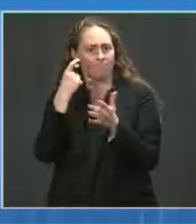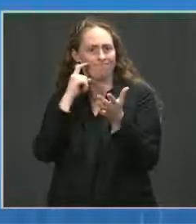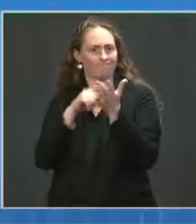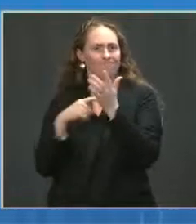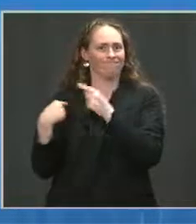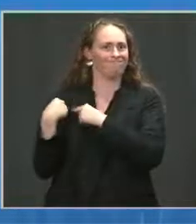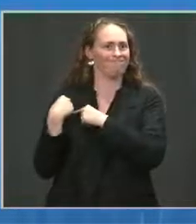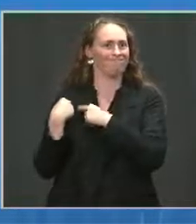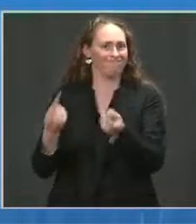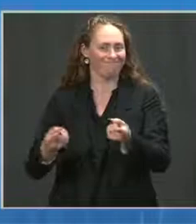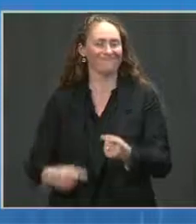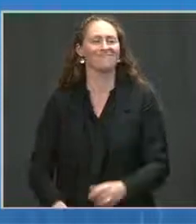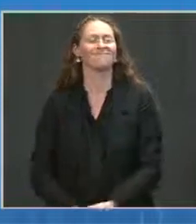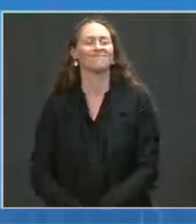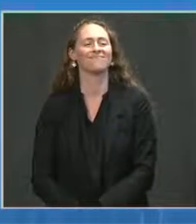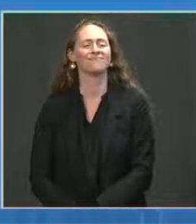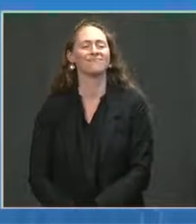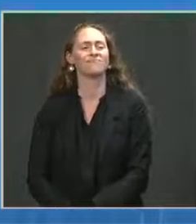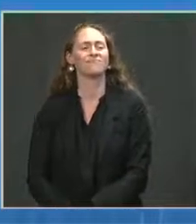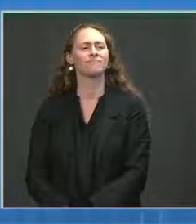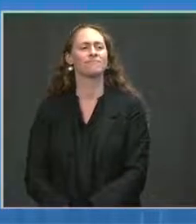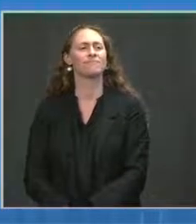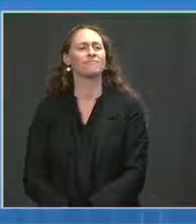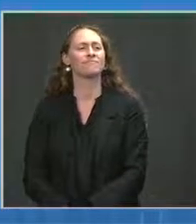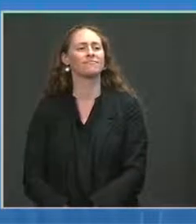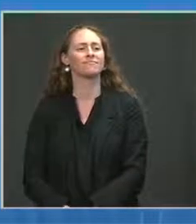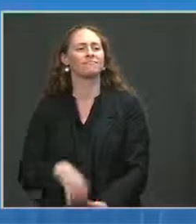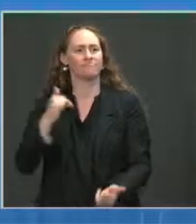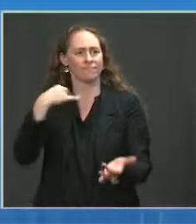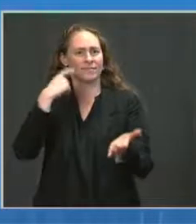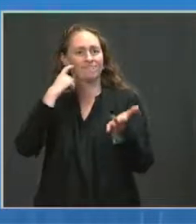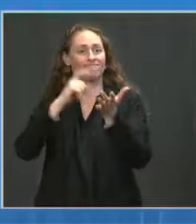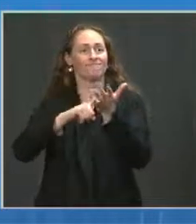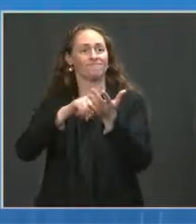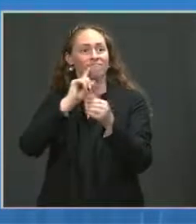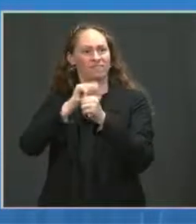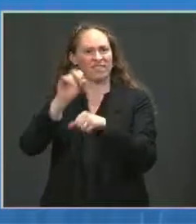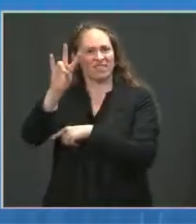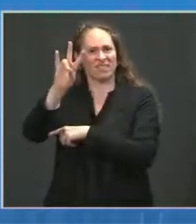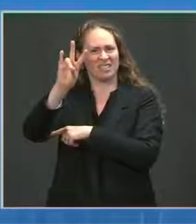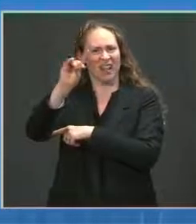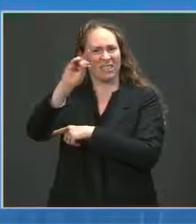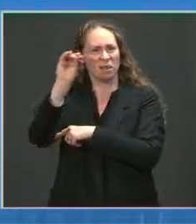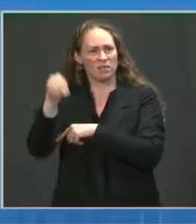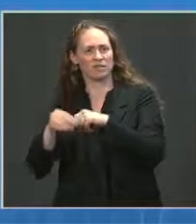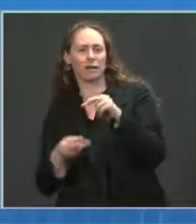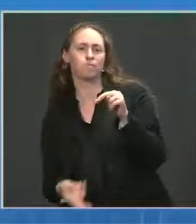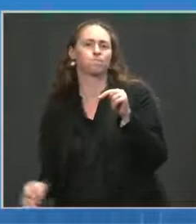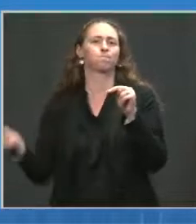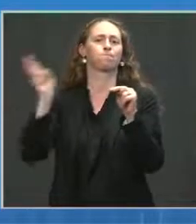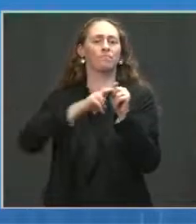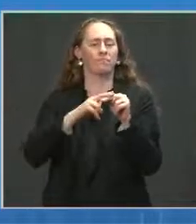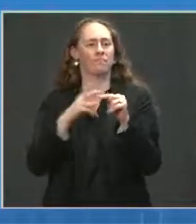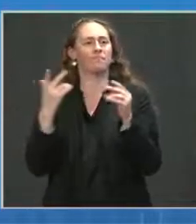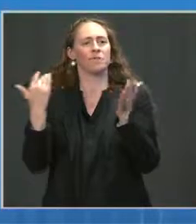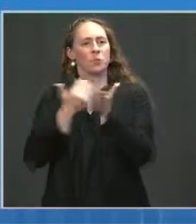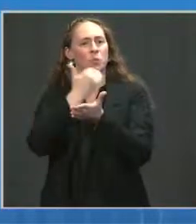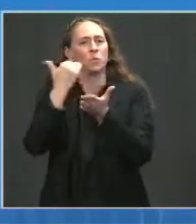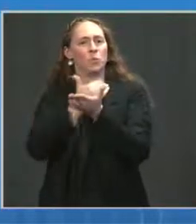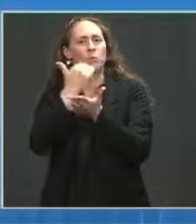Over the past few weeks, we've seen a nearly 70% increase in the average number of new people getting vaccinated each and every